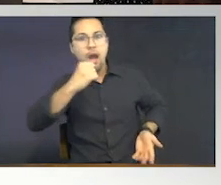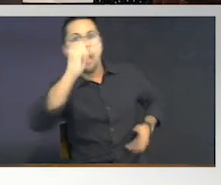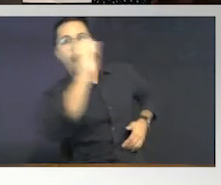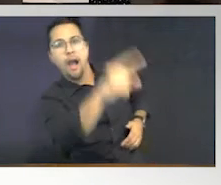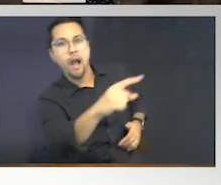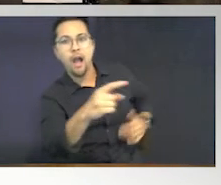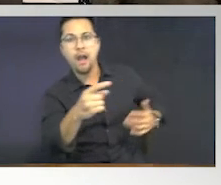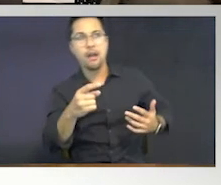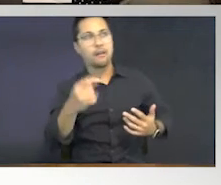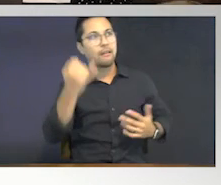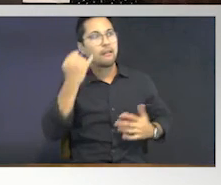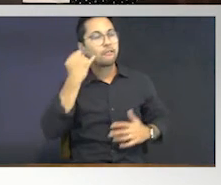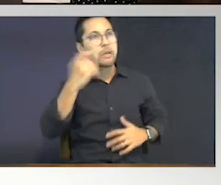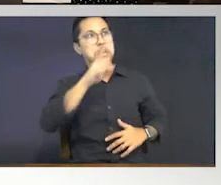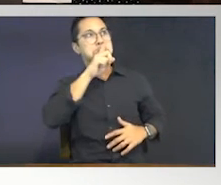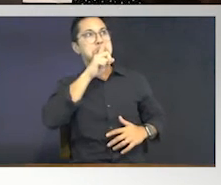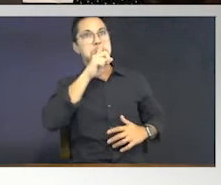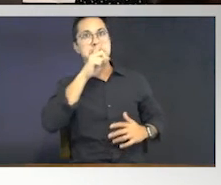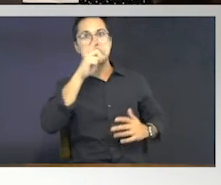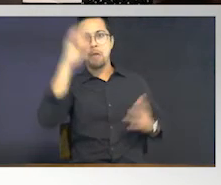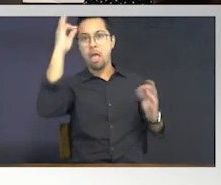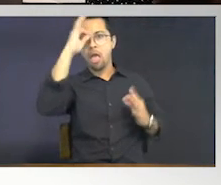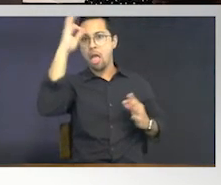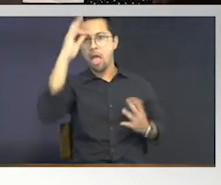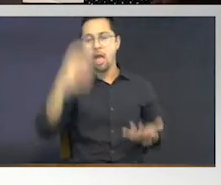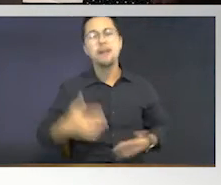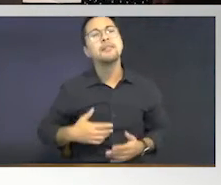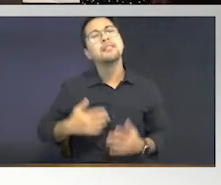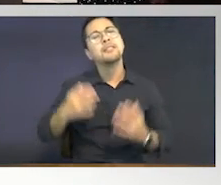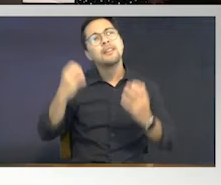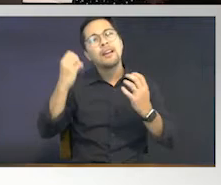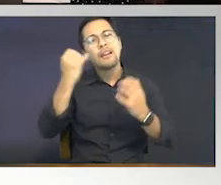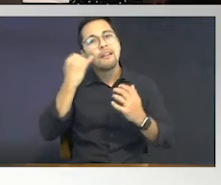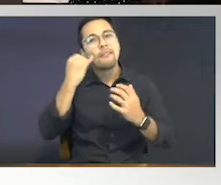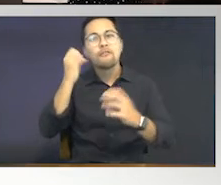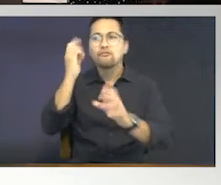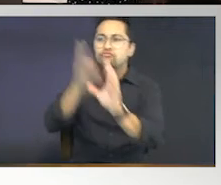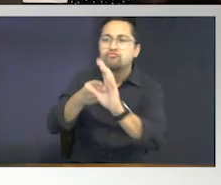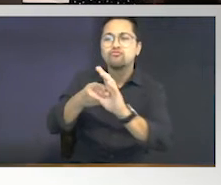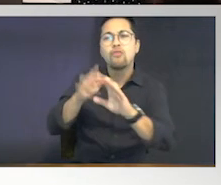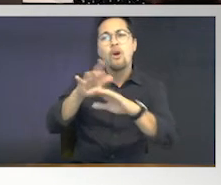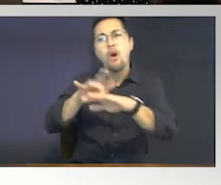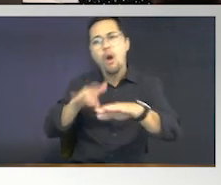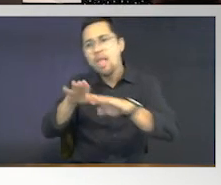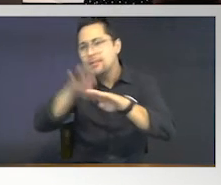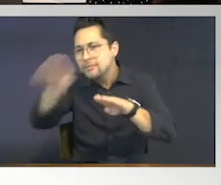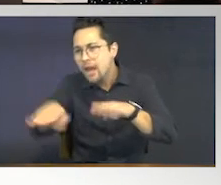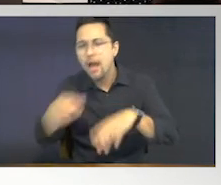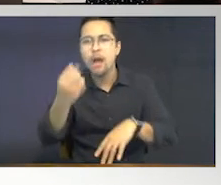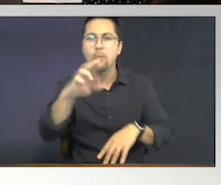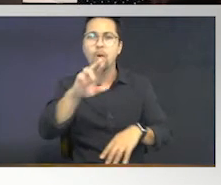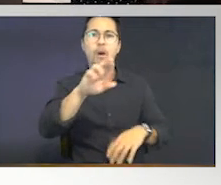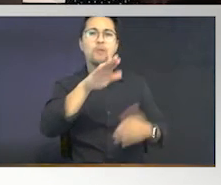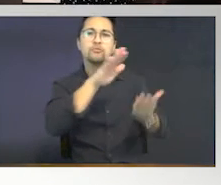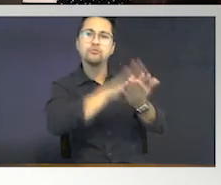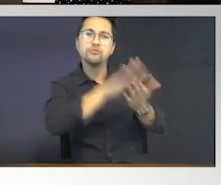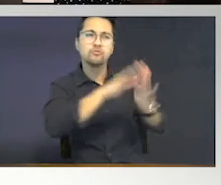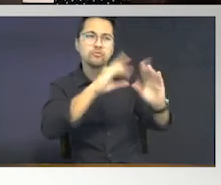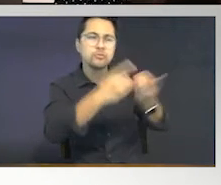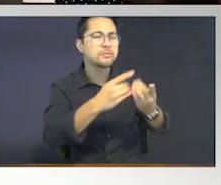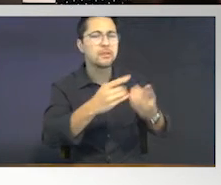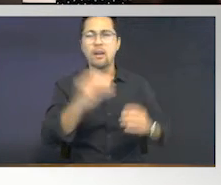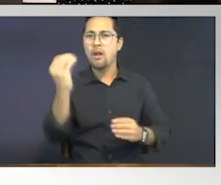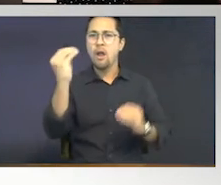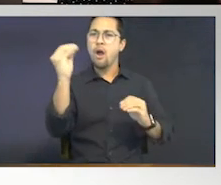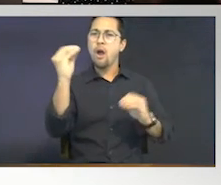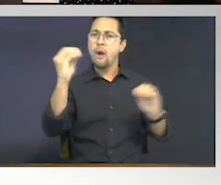So many times, you know, when you go into a program like Early Steps or the school district, nobody comes out with this full menu of all